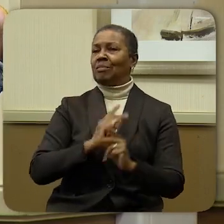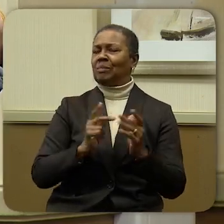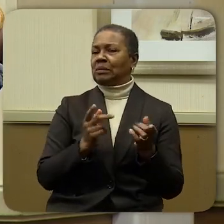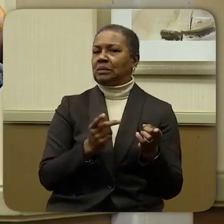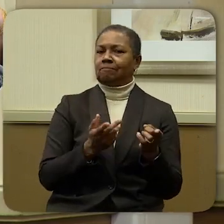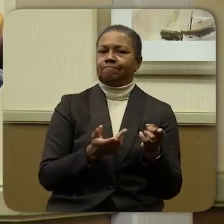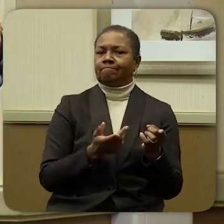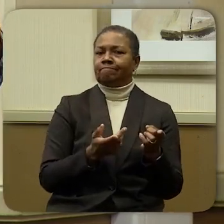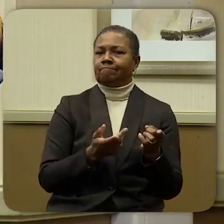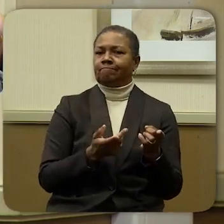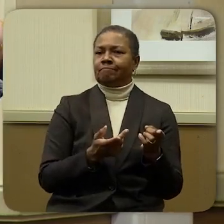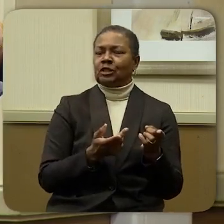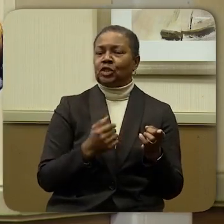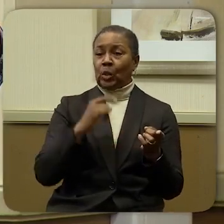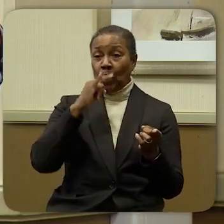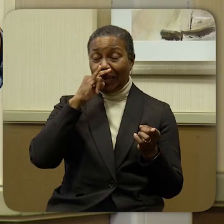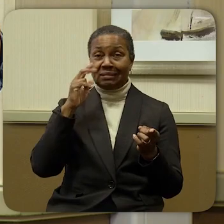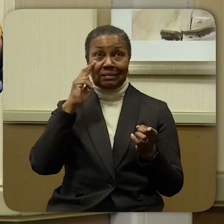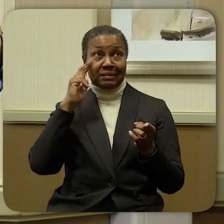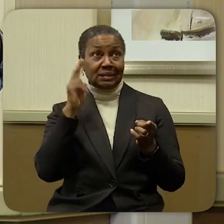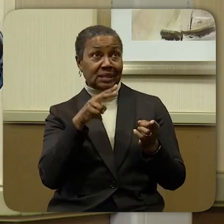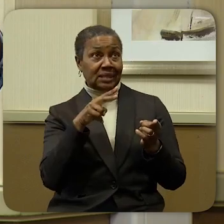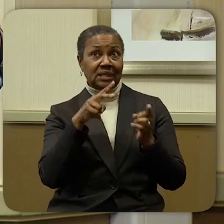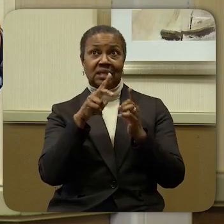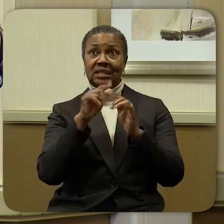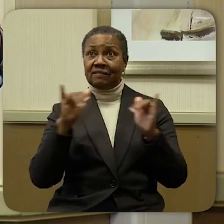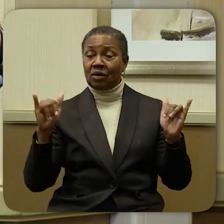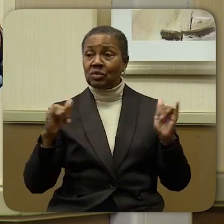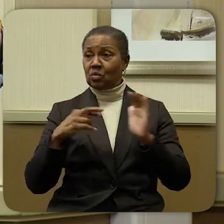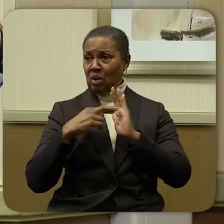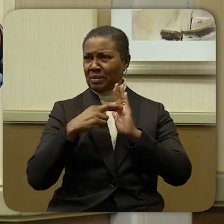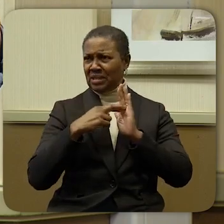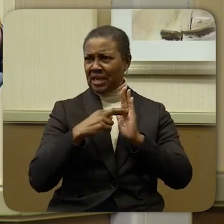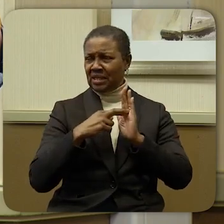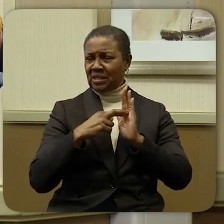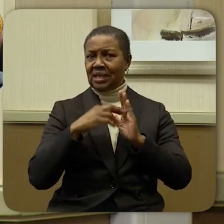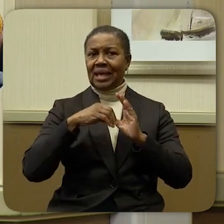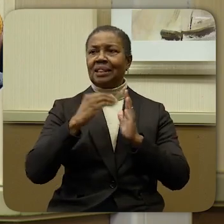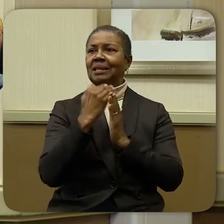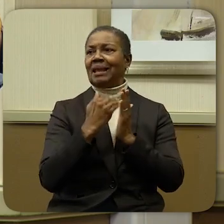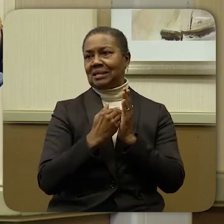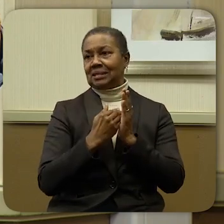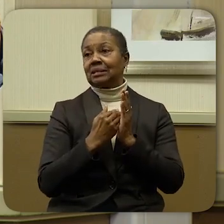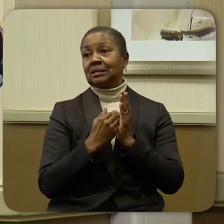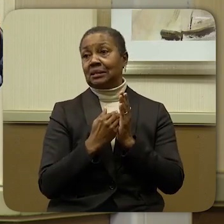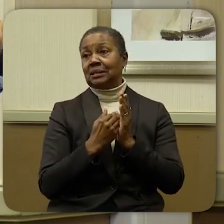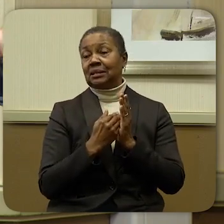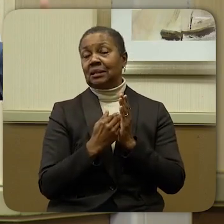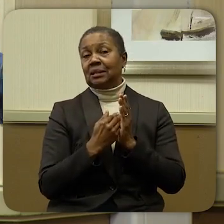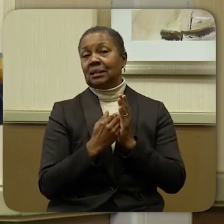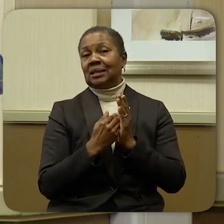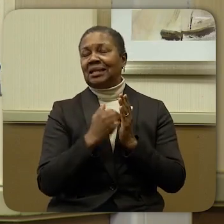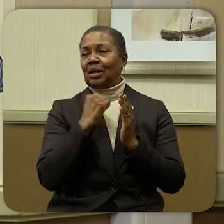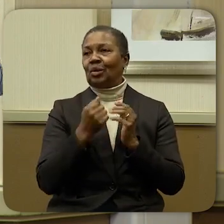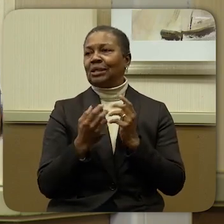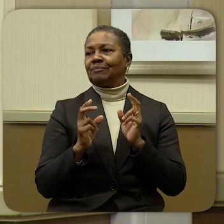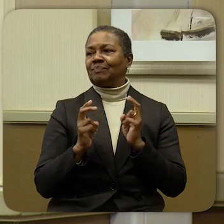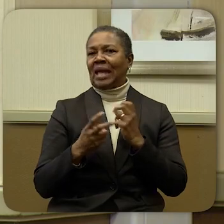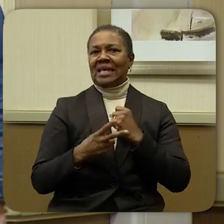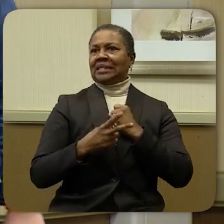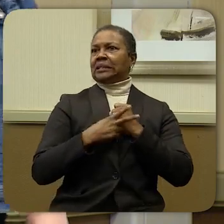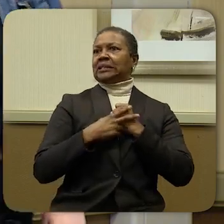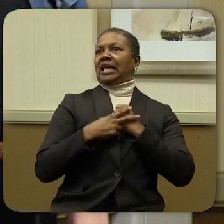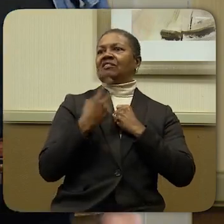folks so that kids see diverse representation in our lesson plans, not just saving that